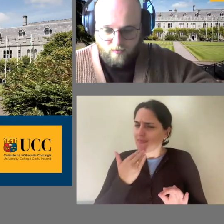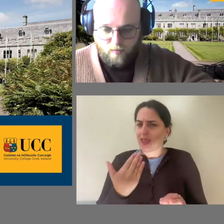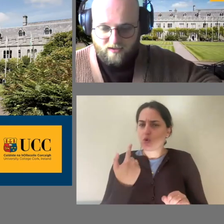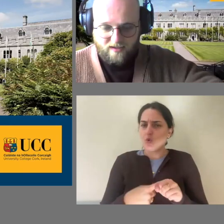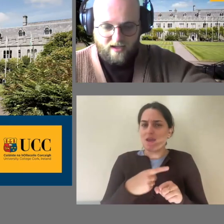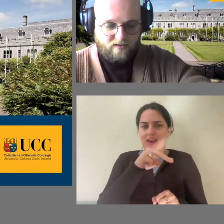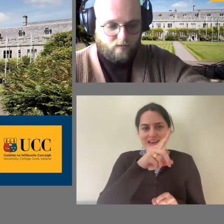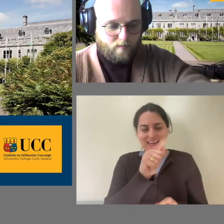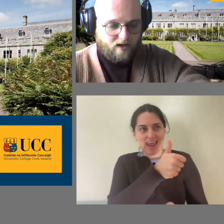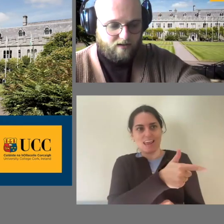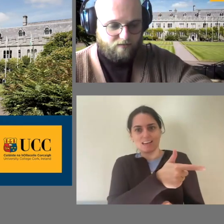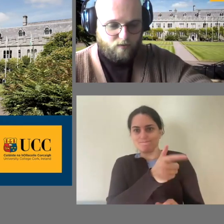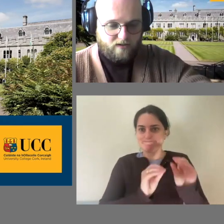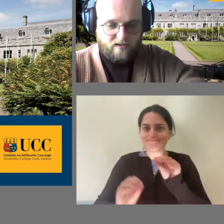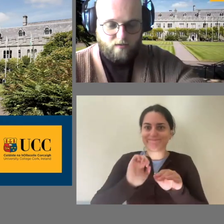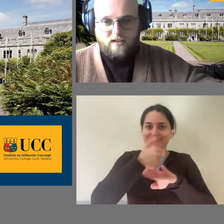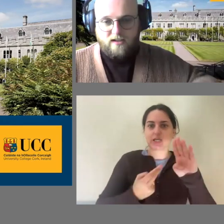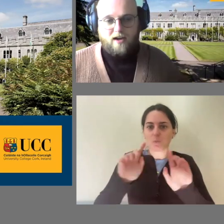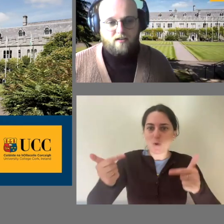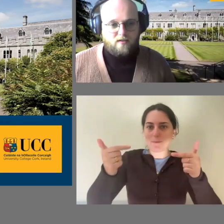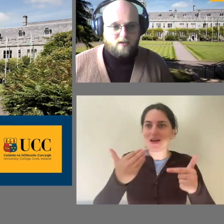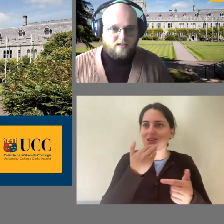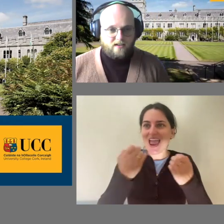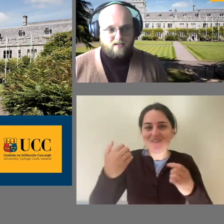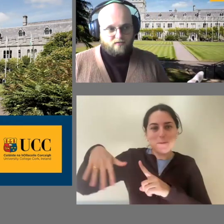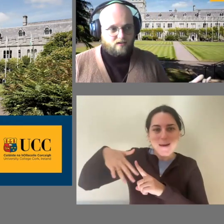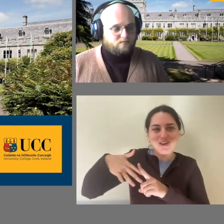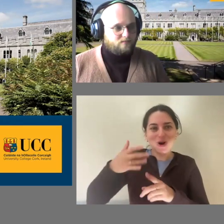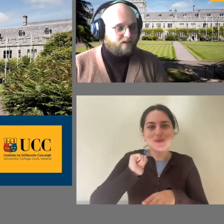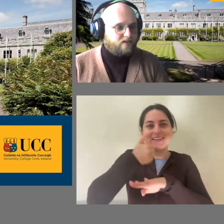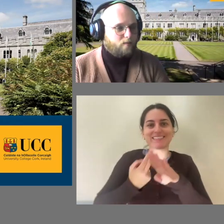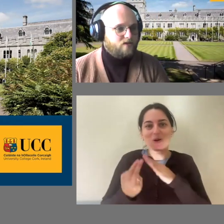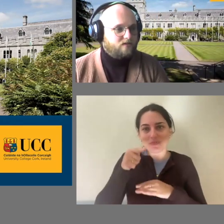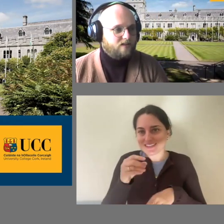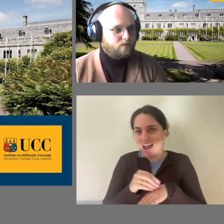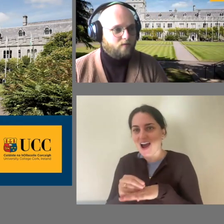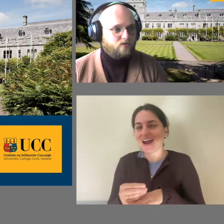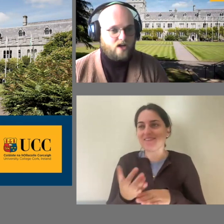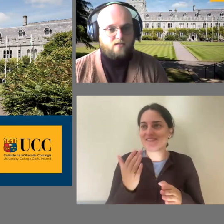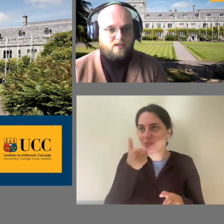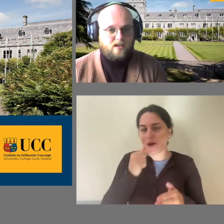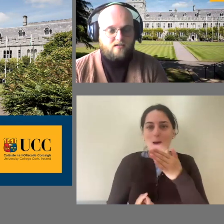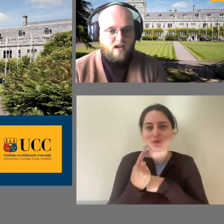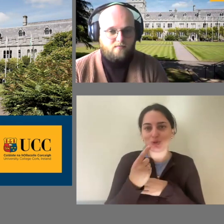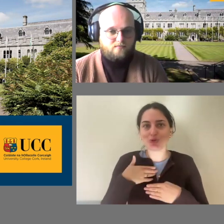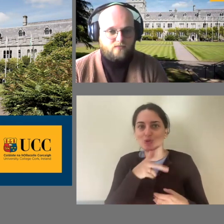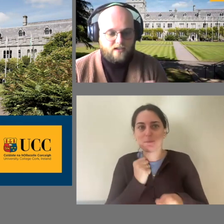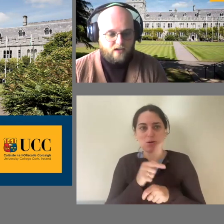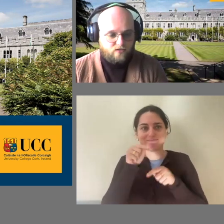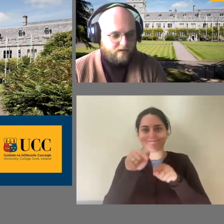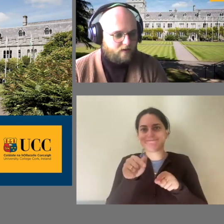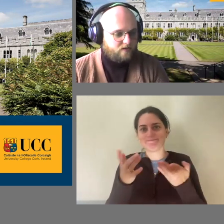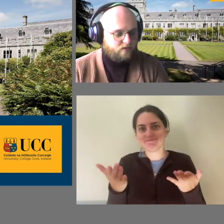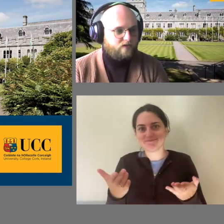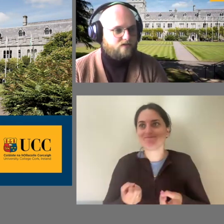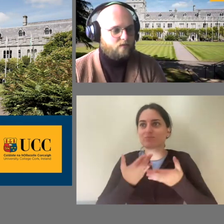to the NDA for putting together this webinar and everyone that's kind of worked in the background to put it together, for giving us an opportunity to, I suppose, share these